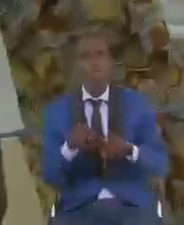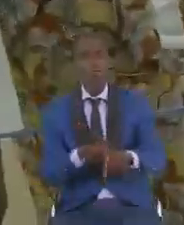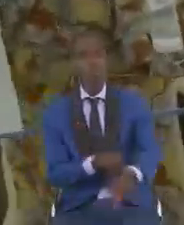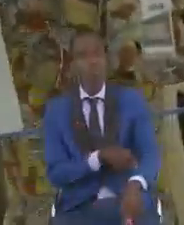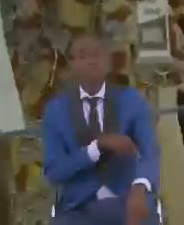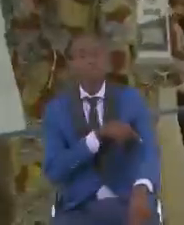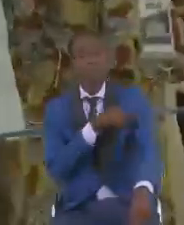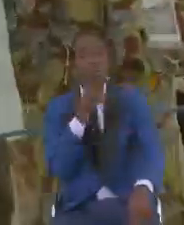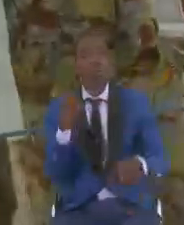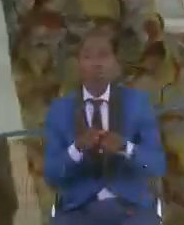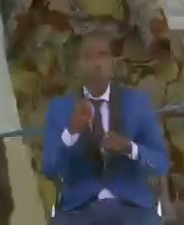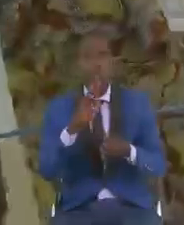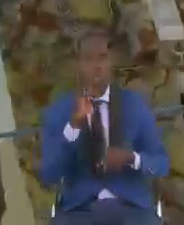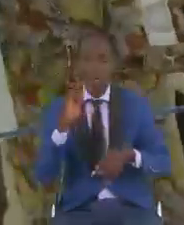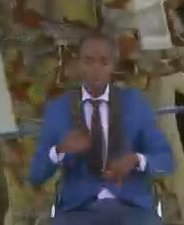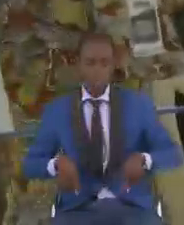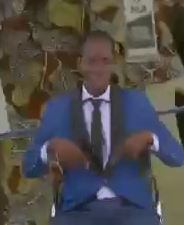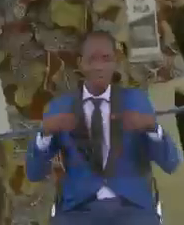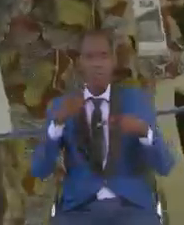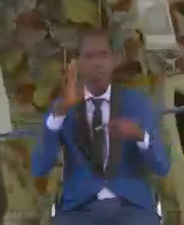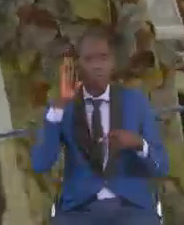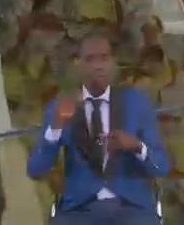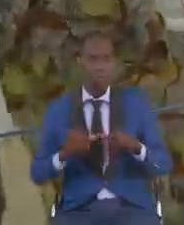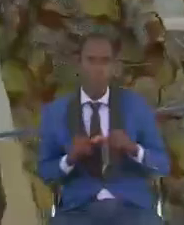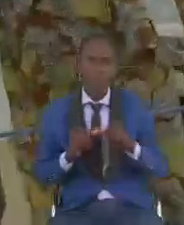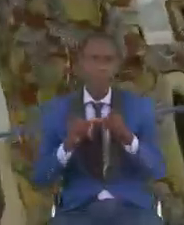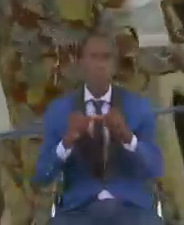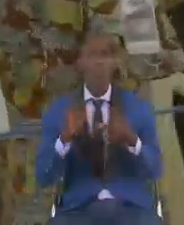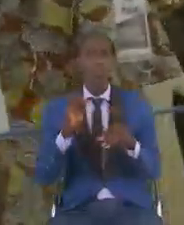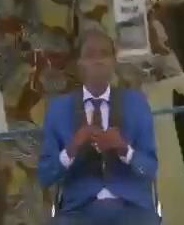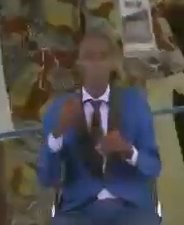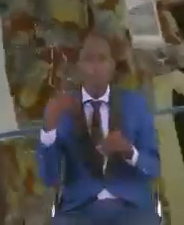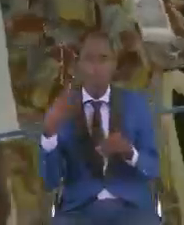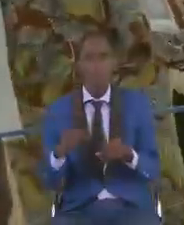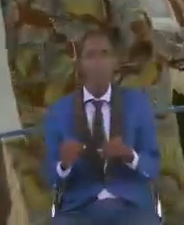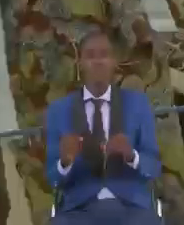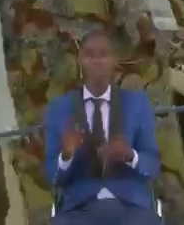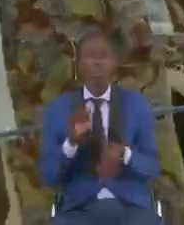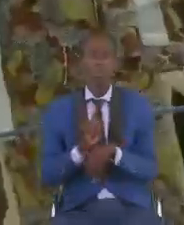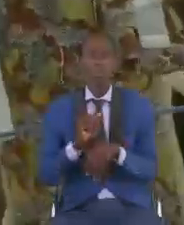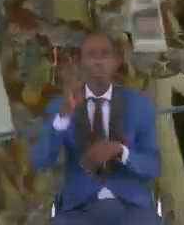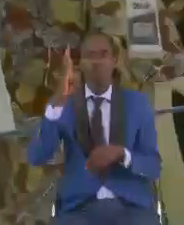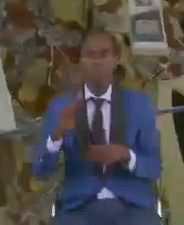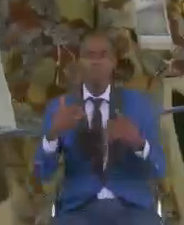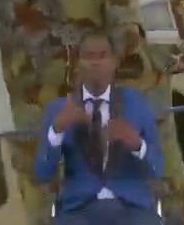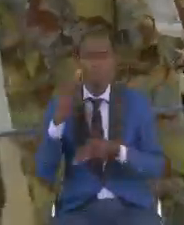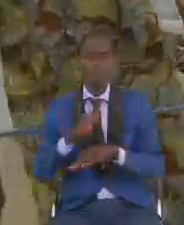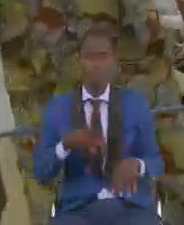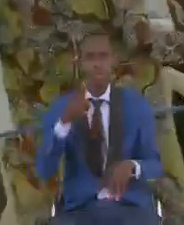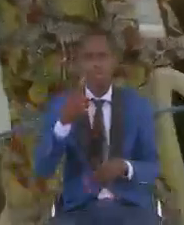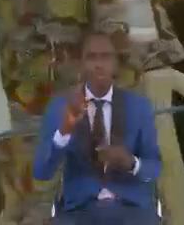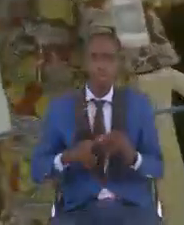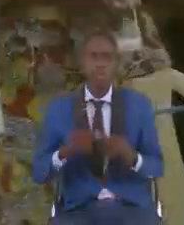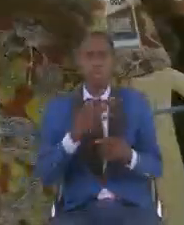As long you are alive, you'll remain in the ministry God has called you to. And